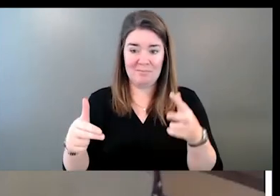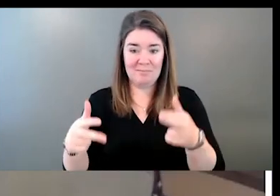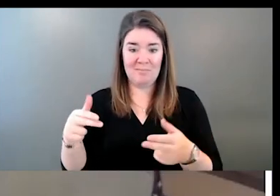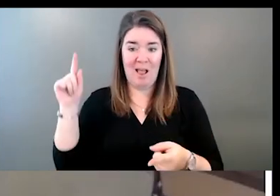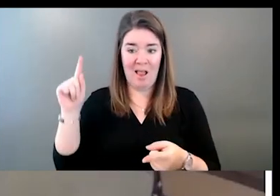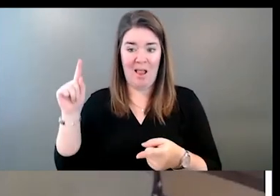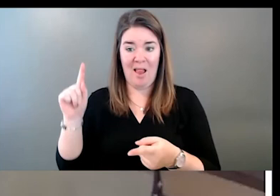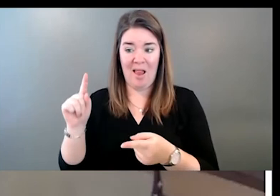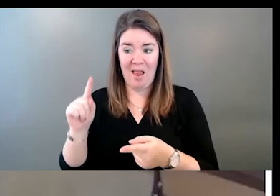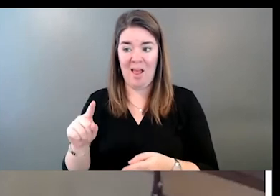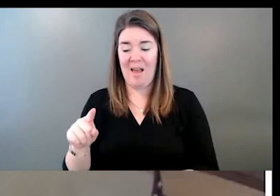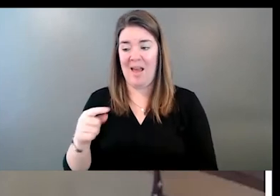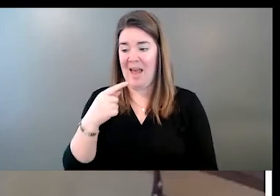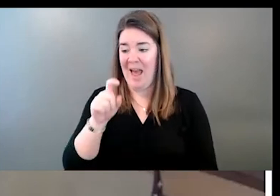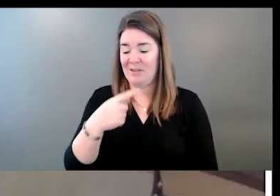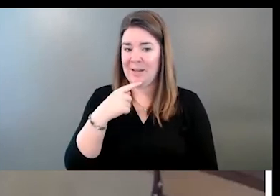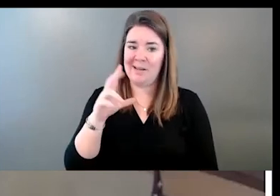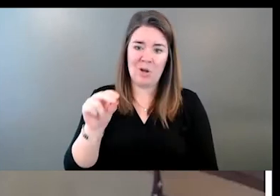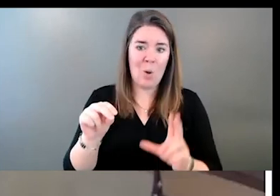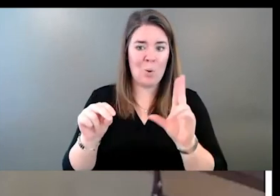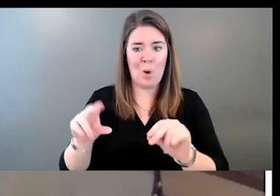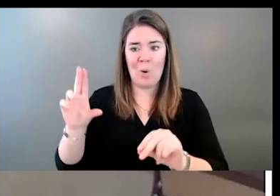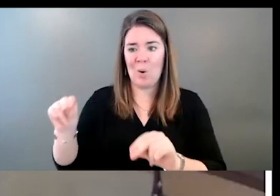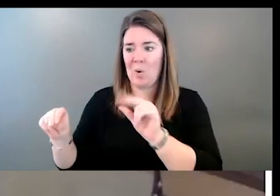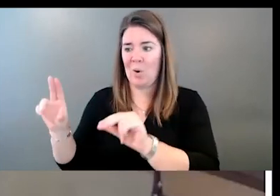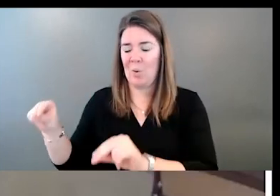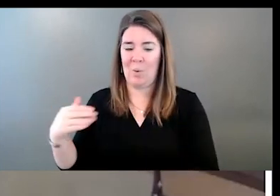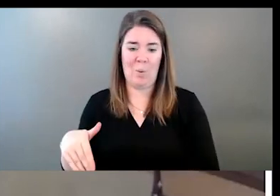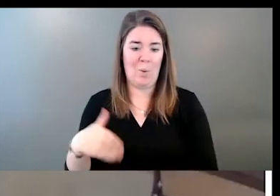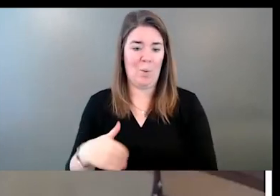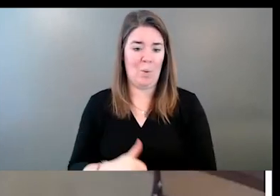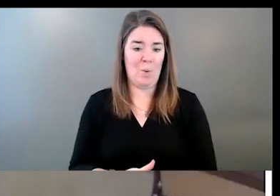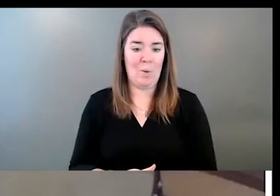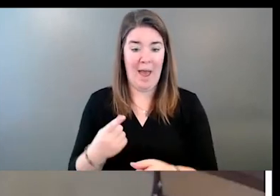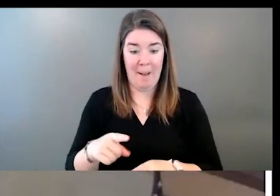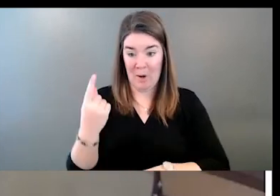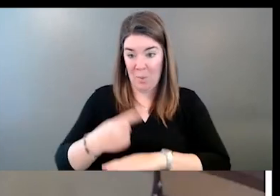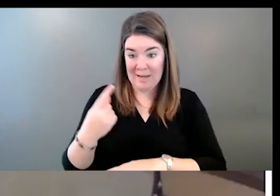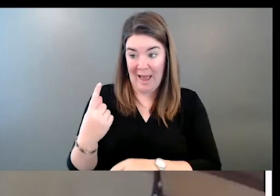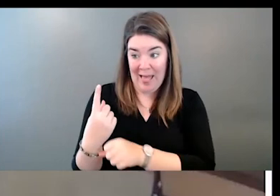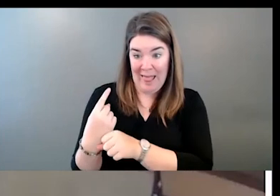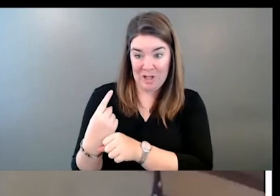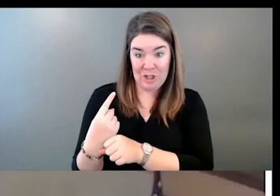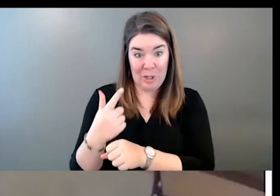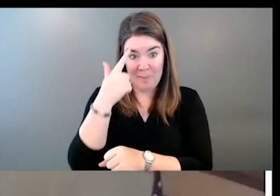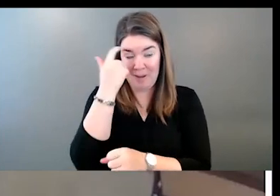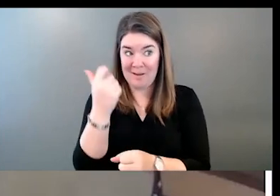away. On a single day last year, because of a lack of money,